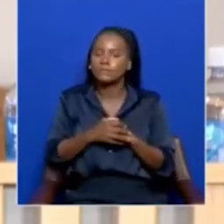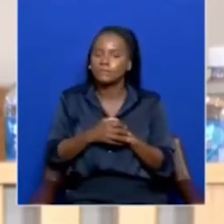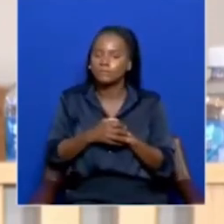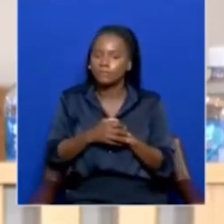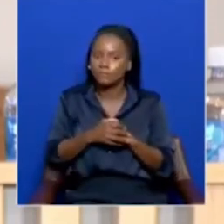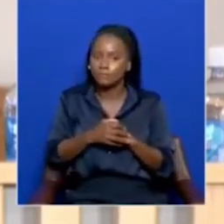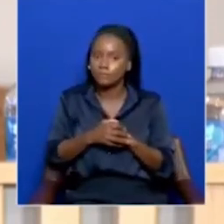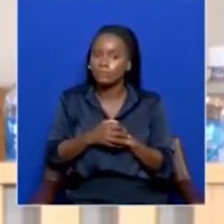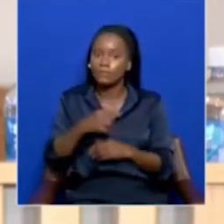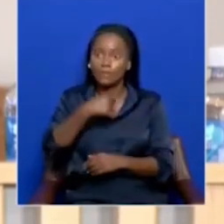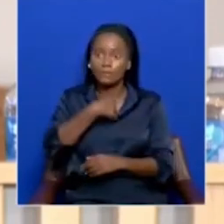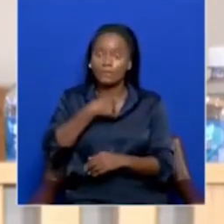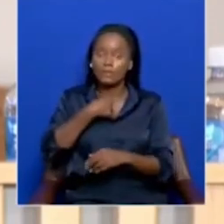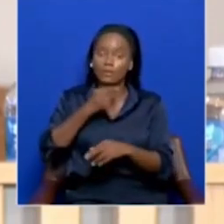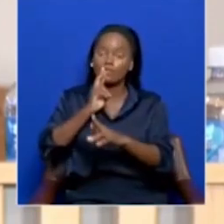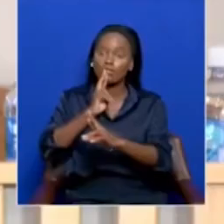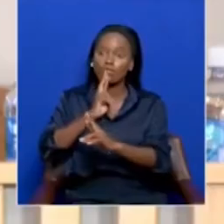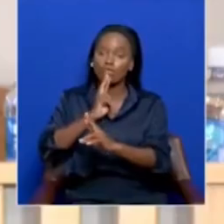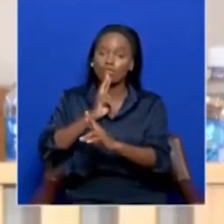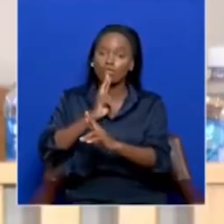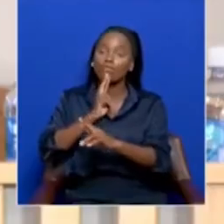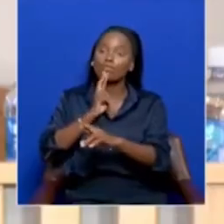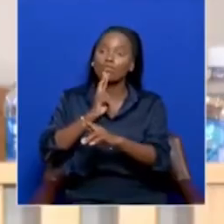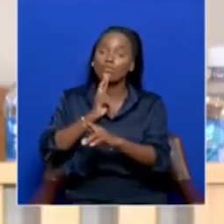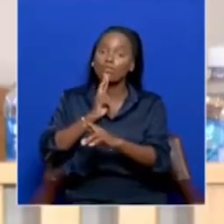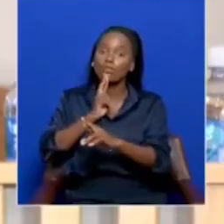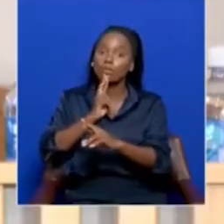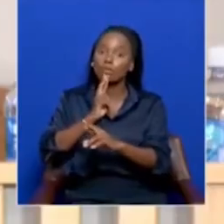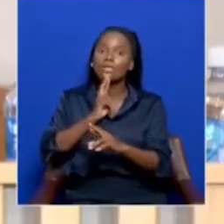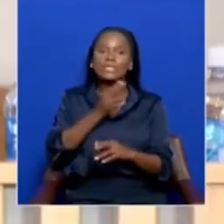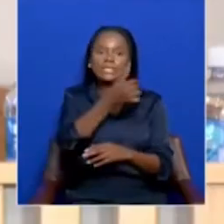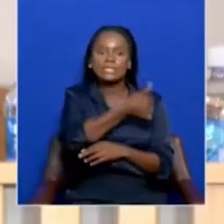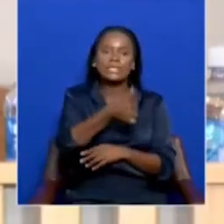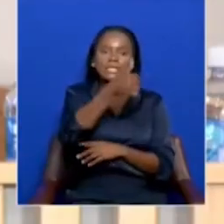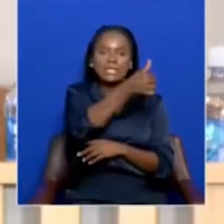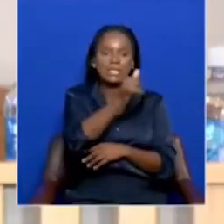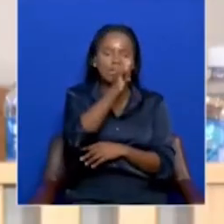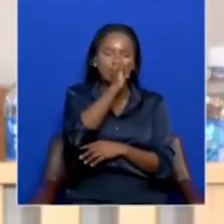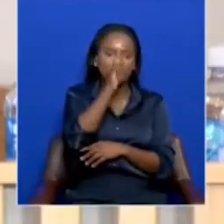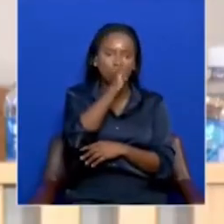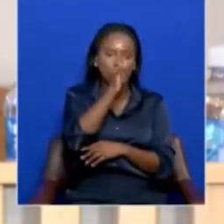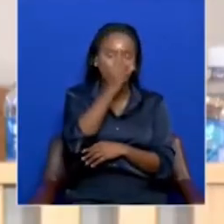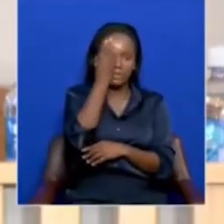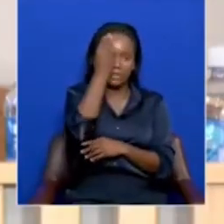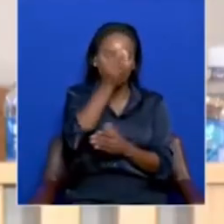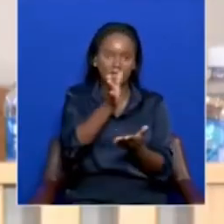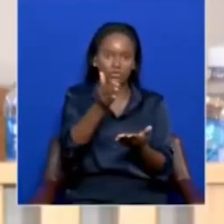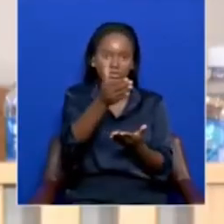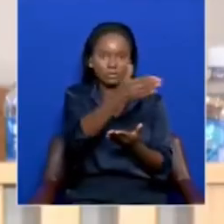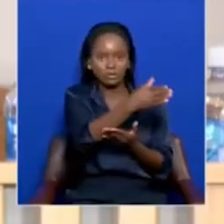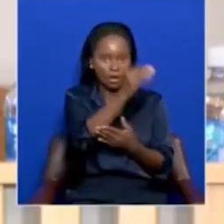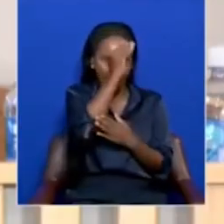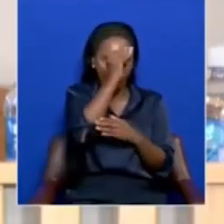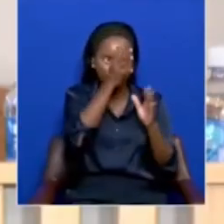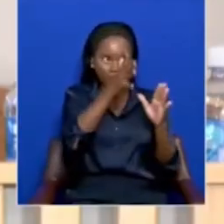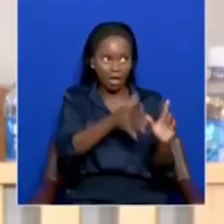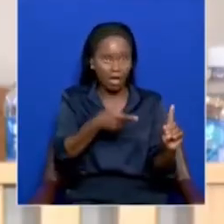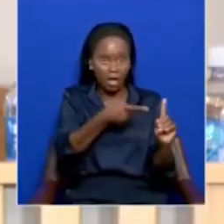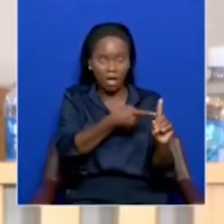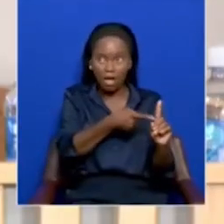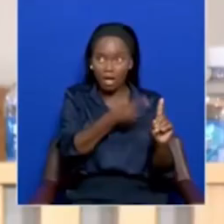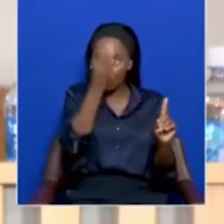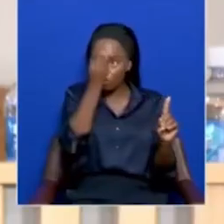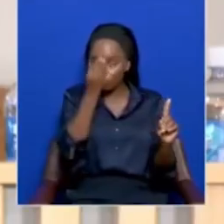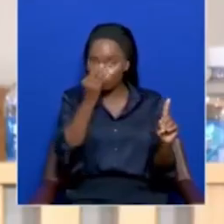senior crime intelligence officers to former division commander, which were commissioner, which was General Jacobs. But